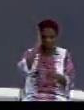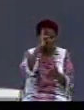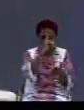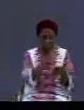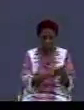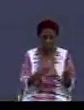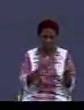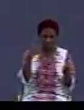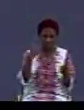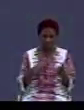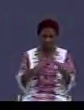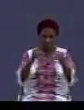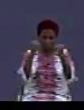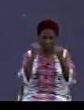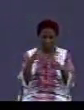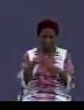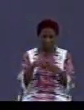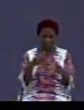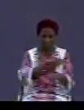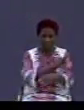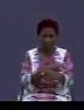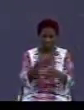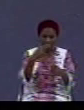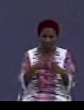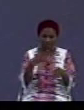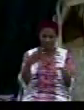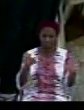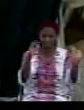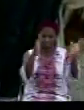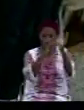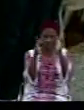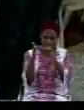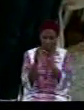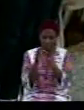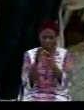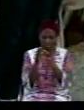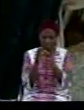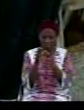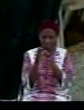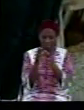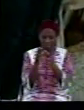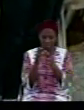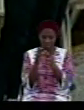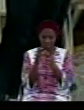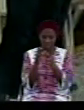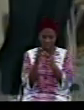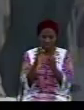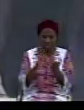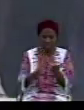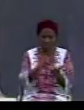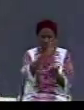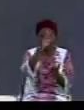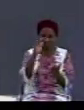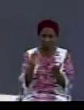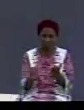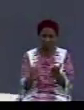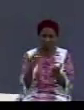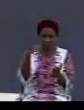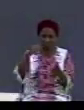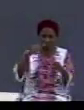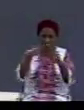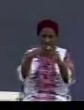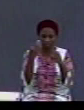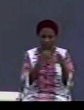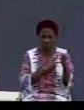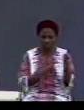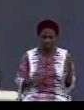power in the mighty name of Jesus. Glorify the name of the Lord